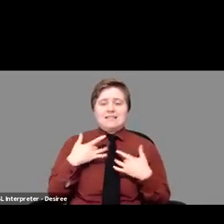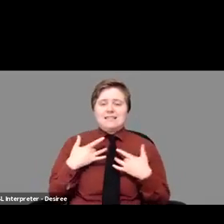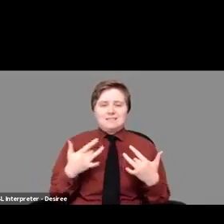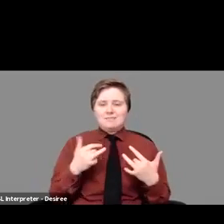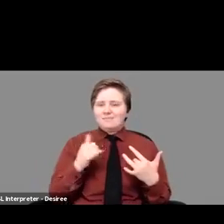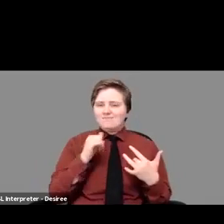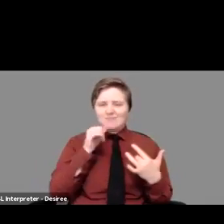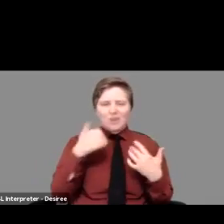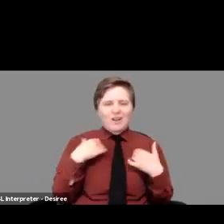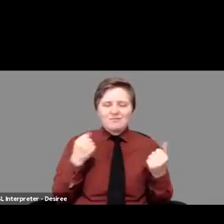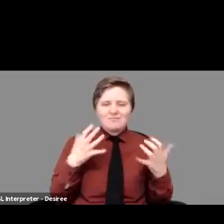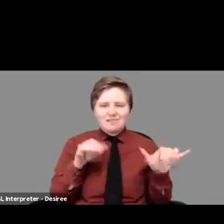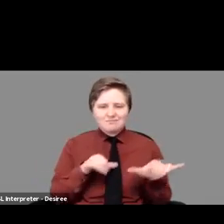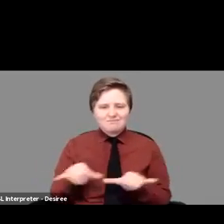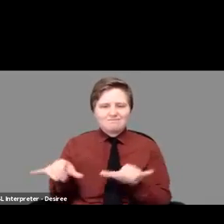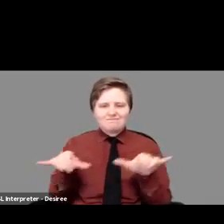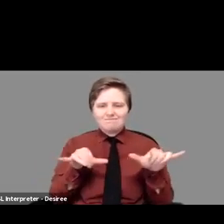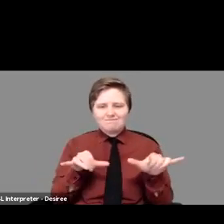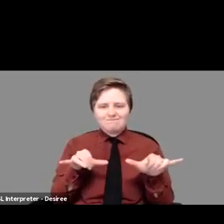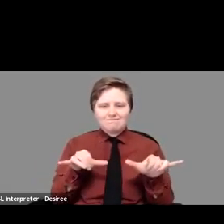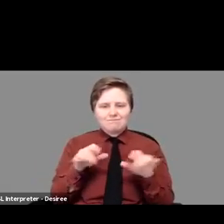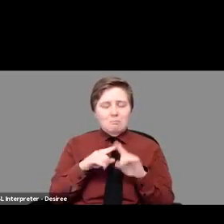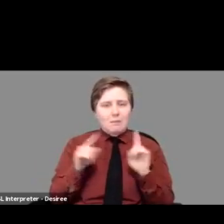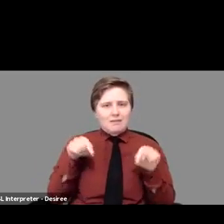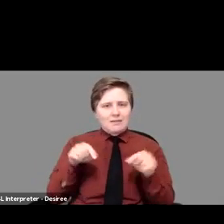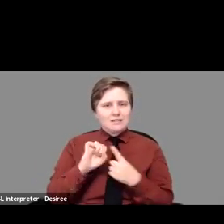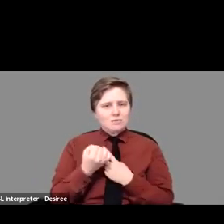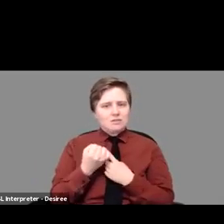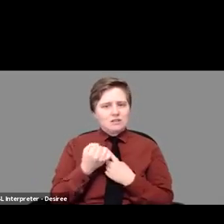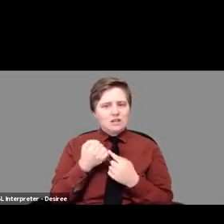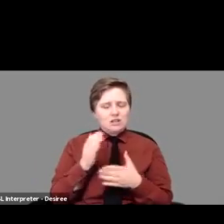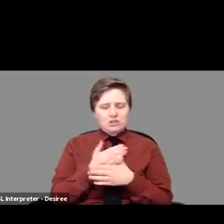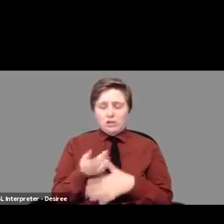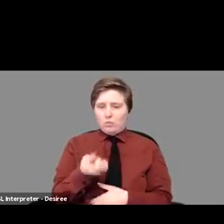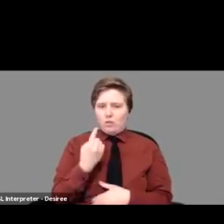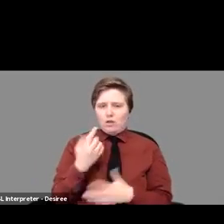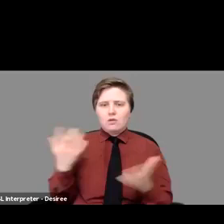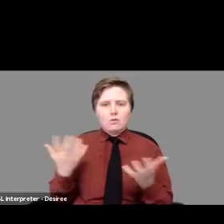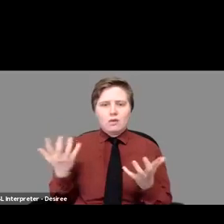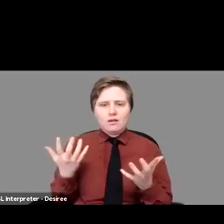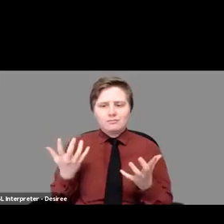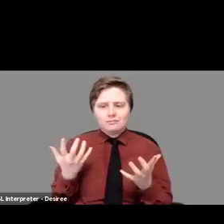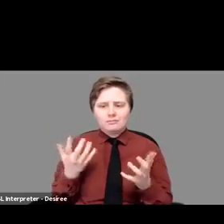have much in common. But in this case, they share one similarity, and that is